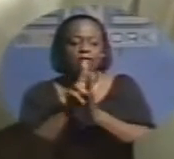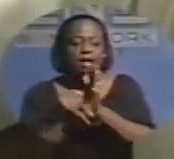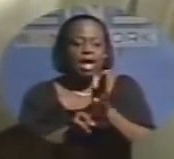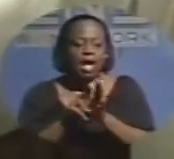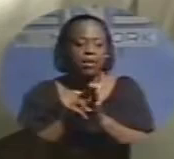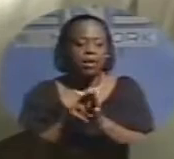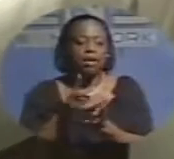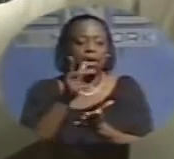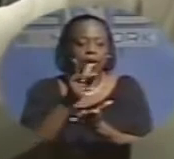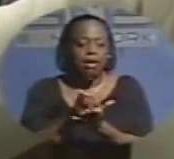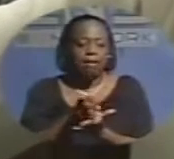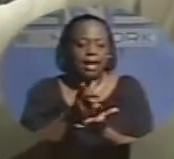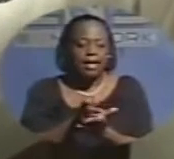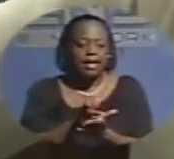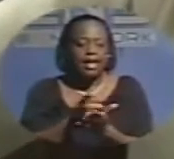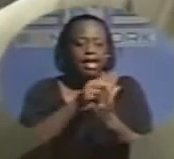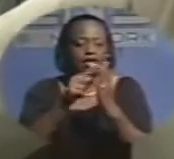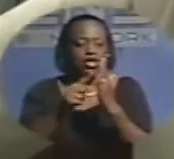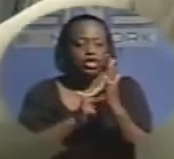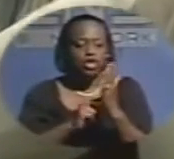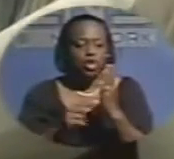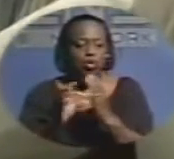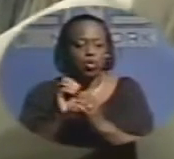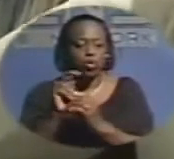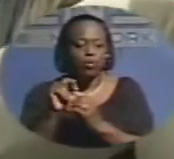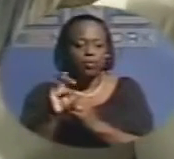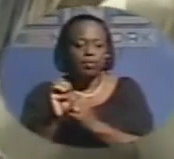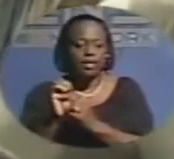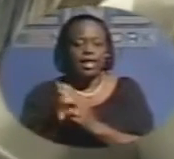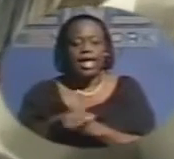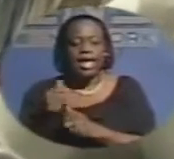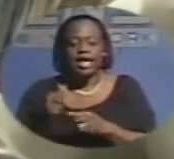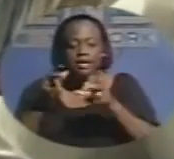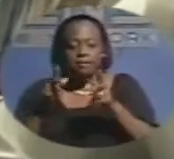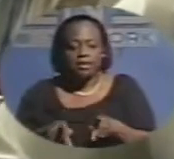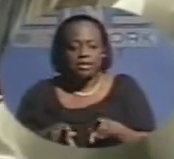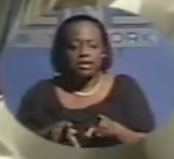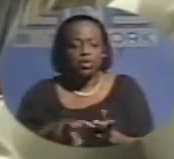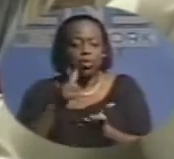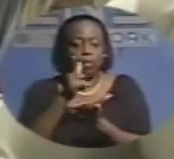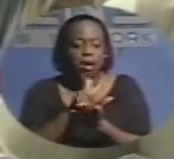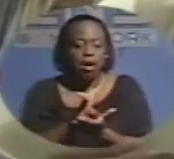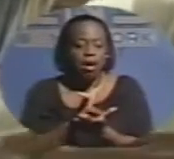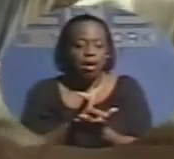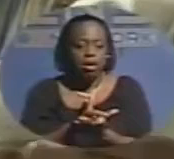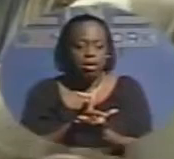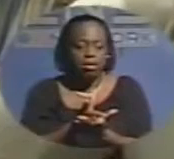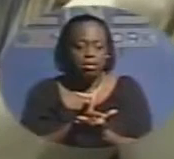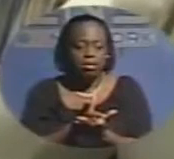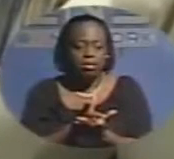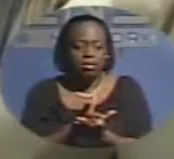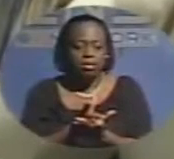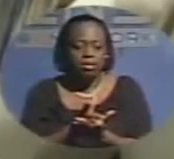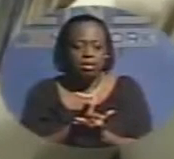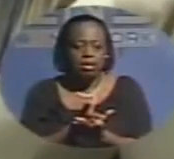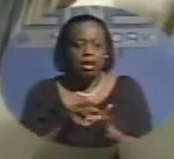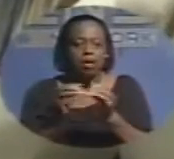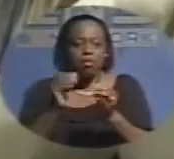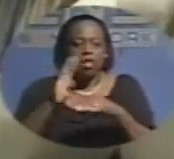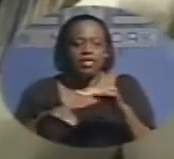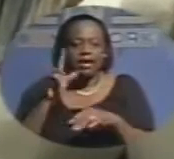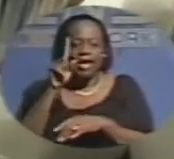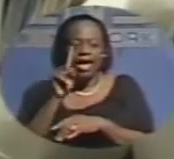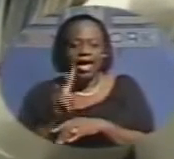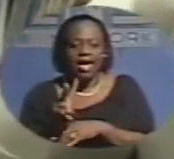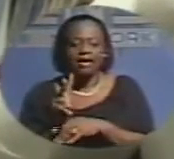a half hour parking zone. Any person who would park into a slot only have half an hour to